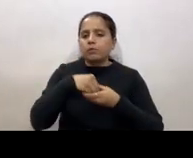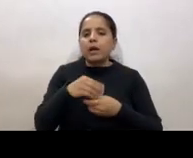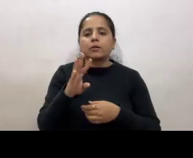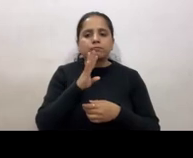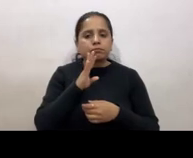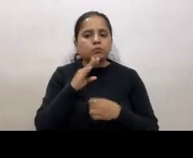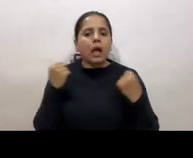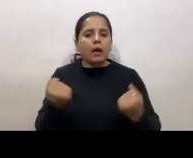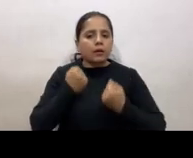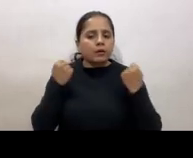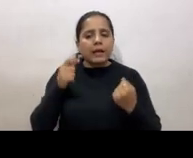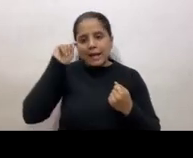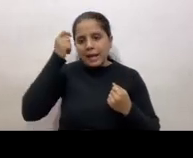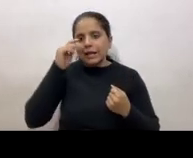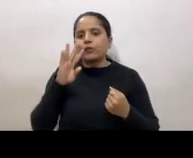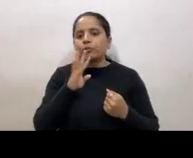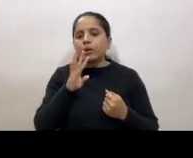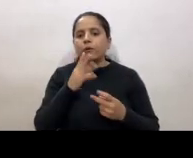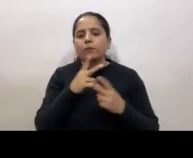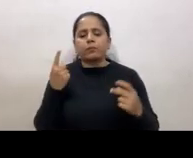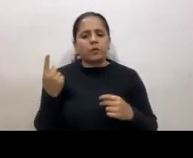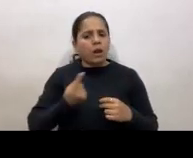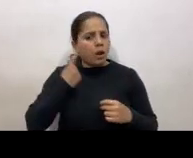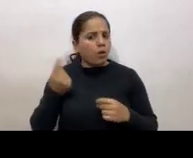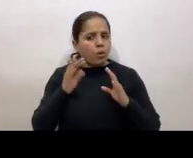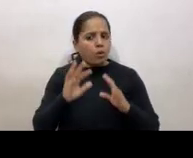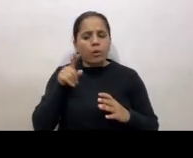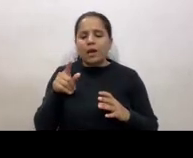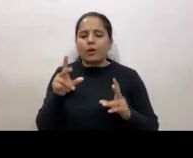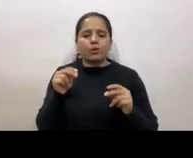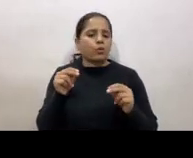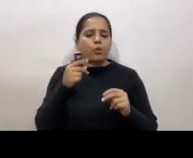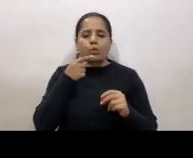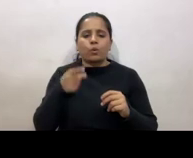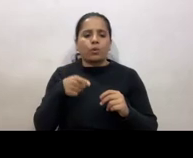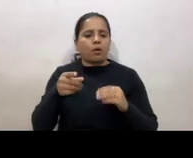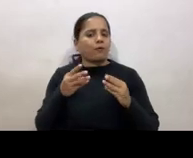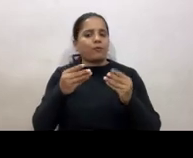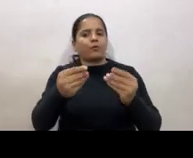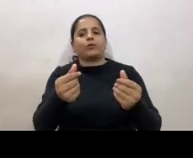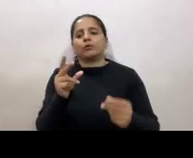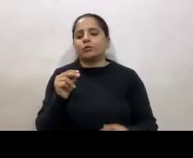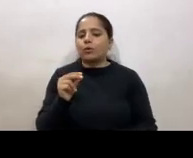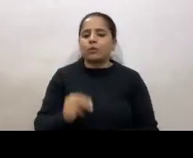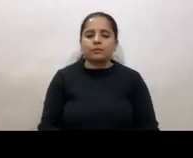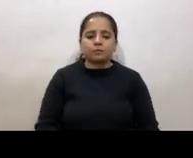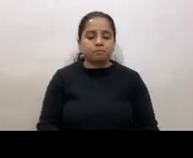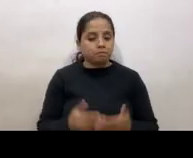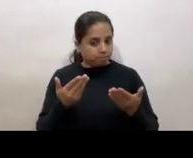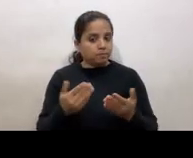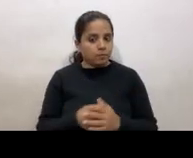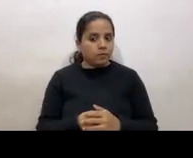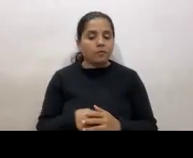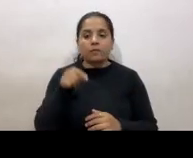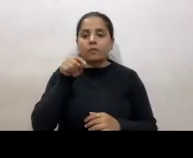speaking activities, English speaking activities alone will not build fluency, right? So